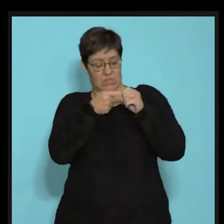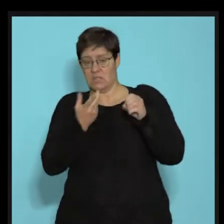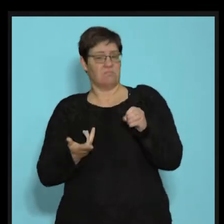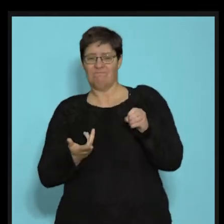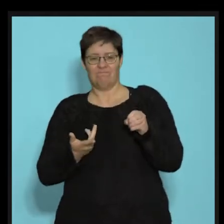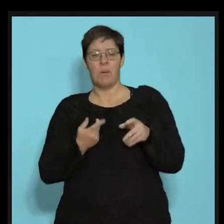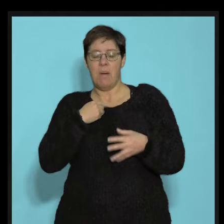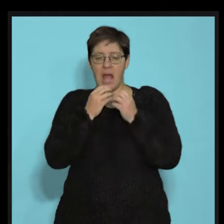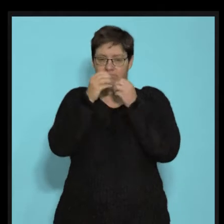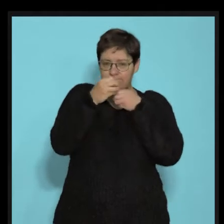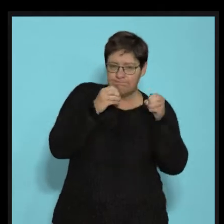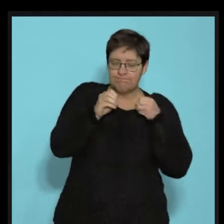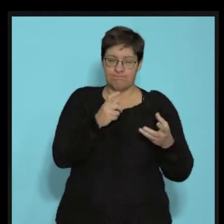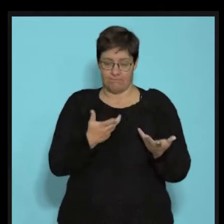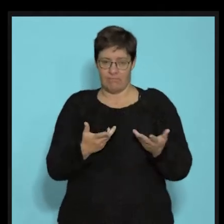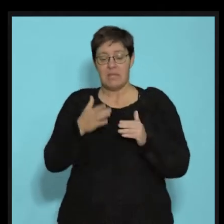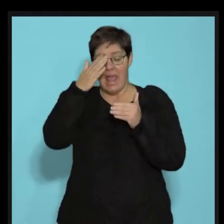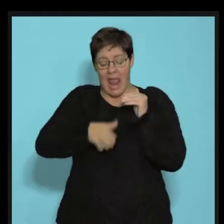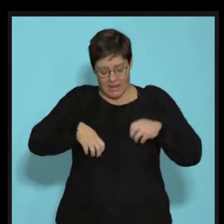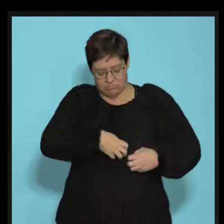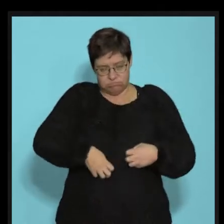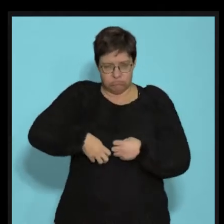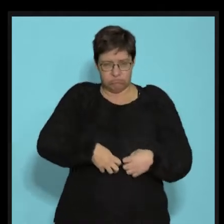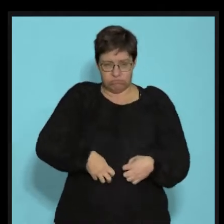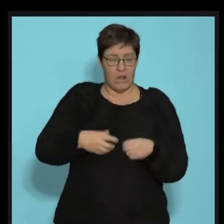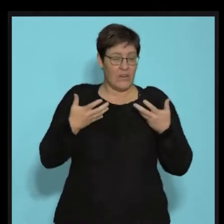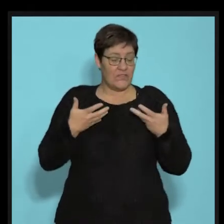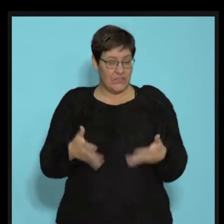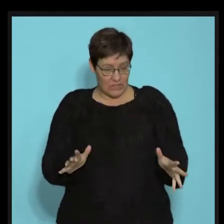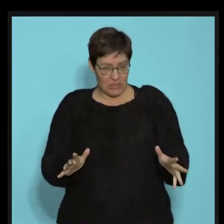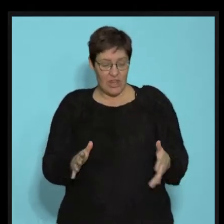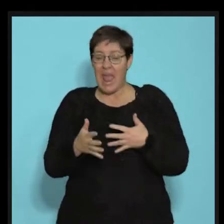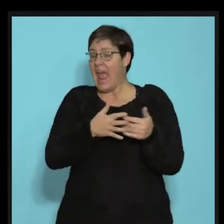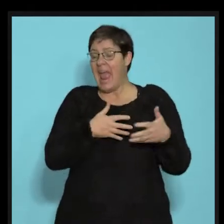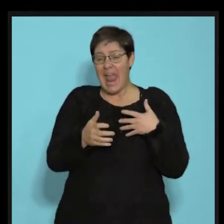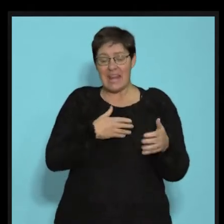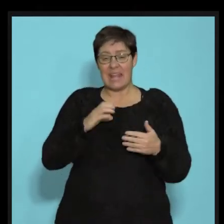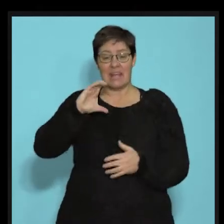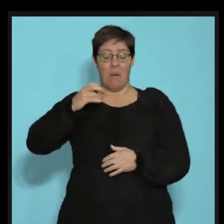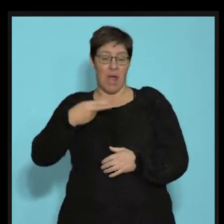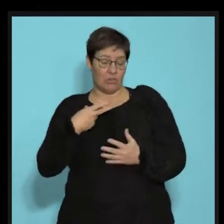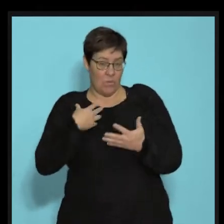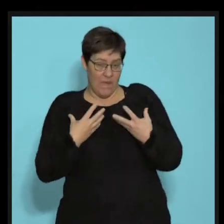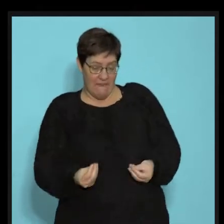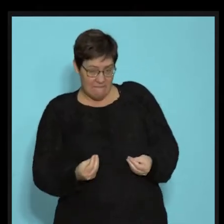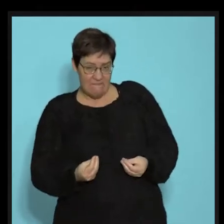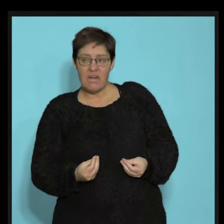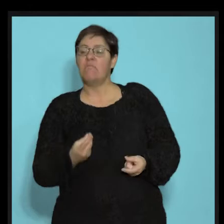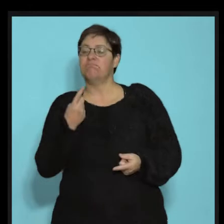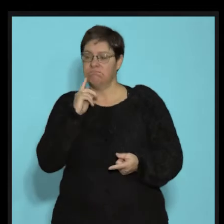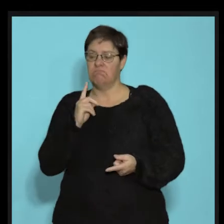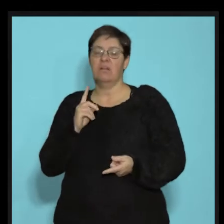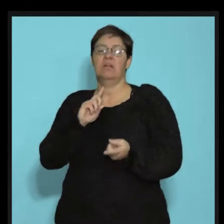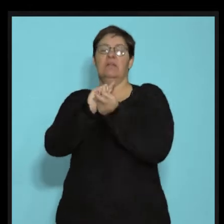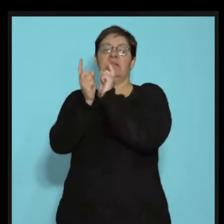end of digestion, right, what do I have? Any kind of carbohydrate that I had, it's going to be in